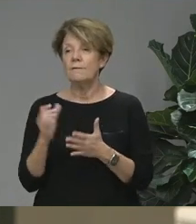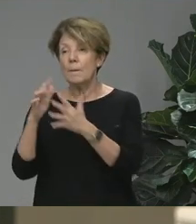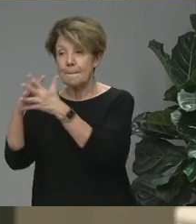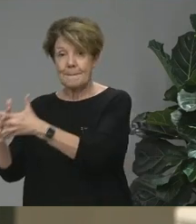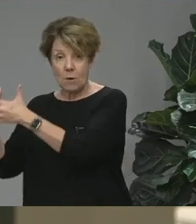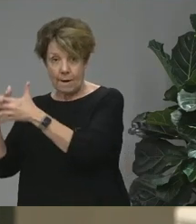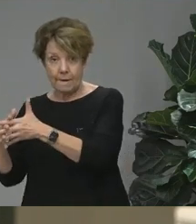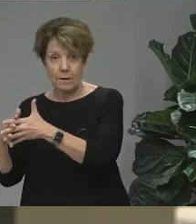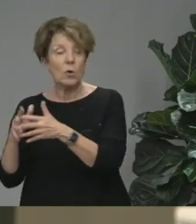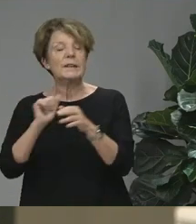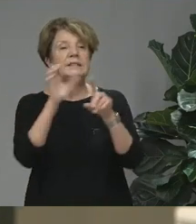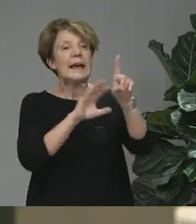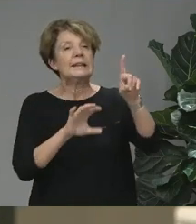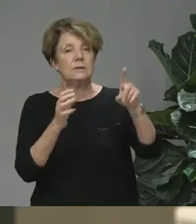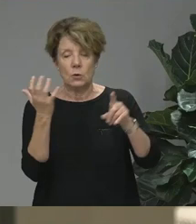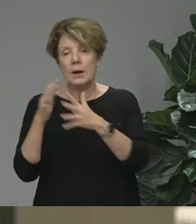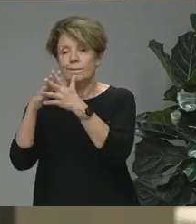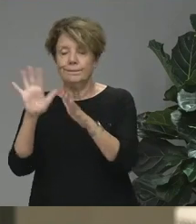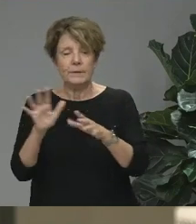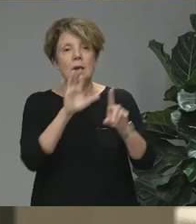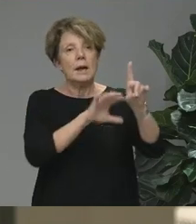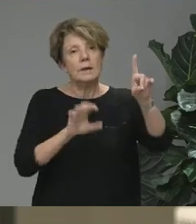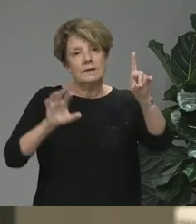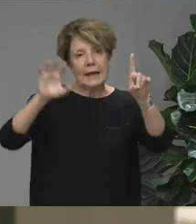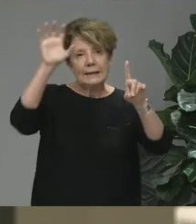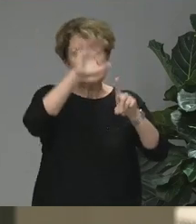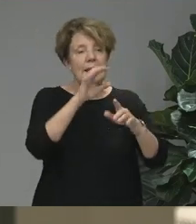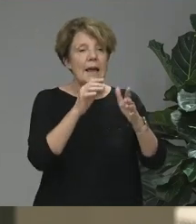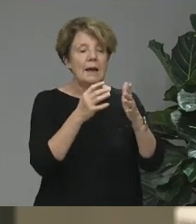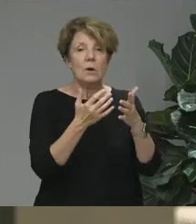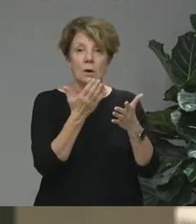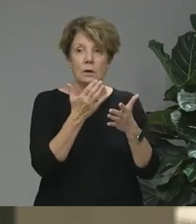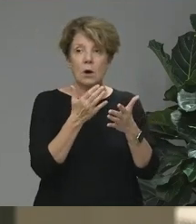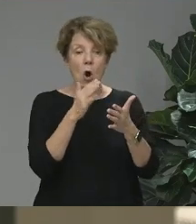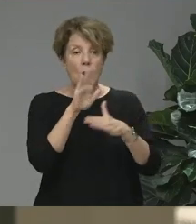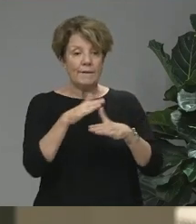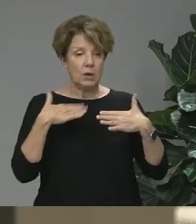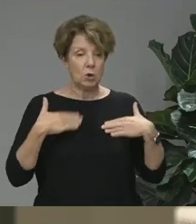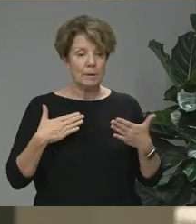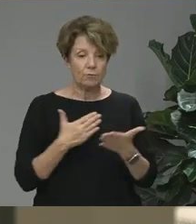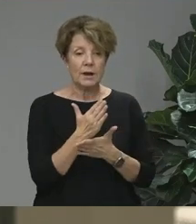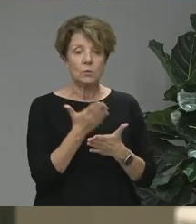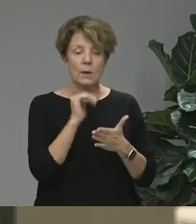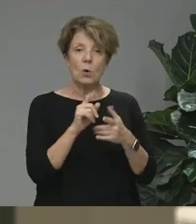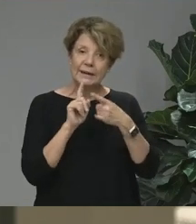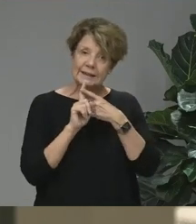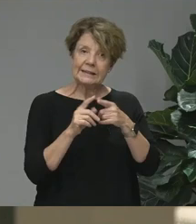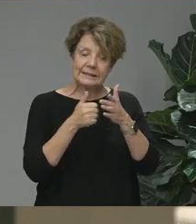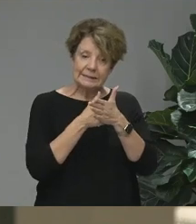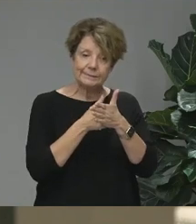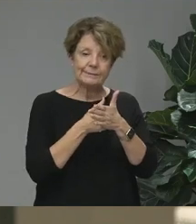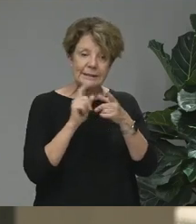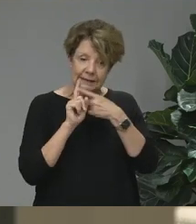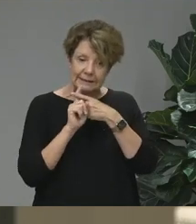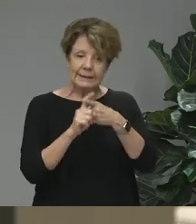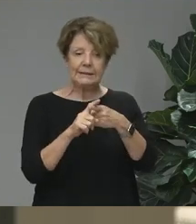the states and the territories are on the march with human rights acts and we want a consistent human rights language? When do